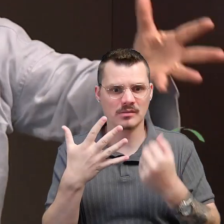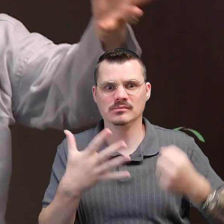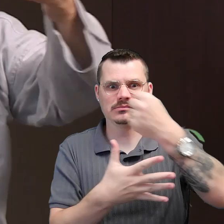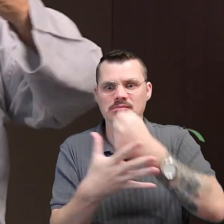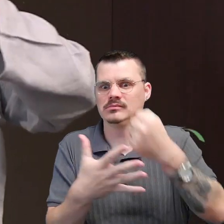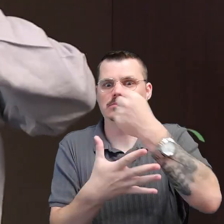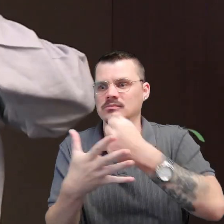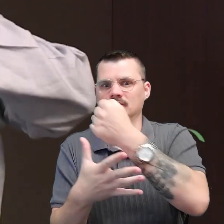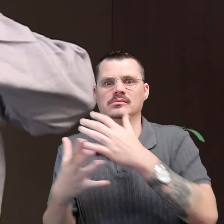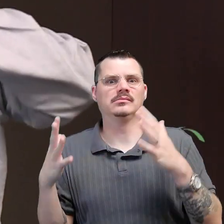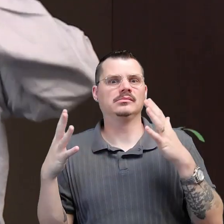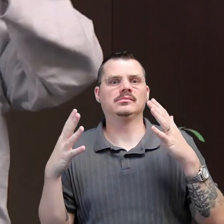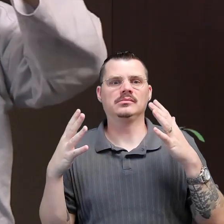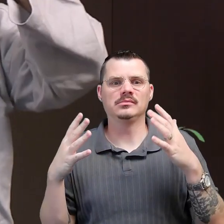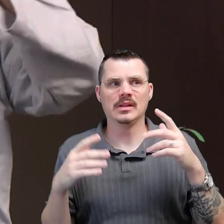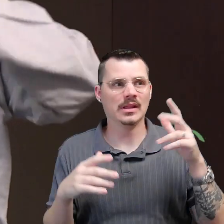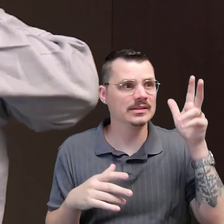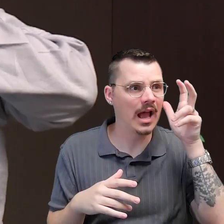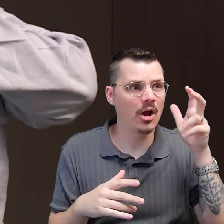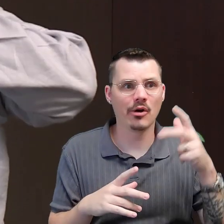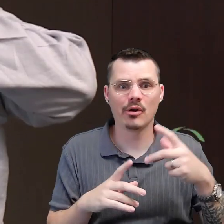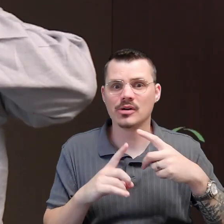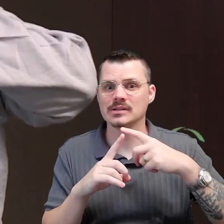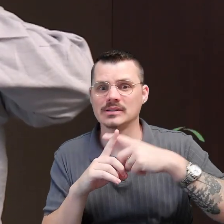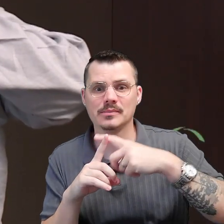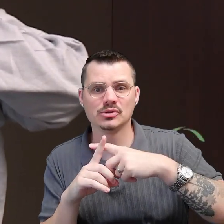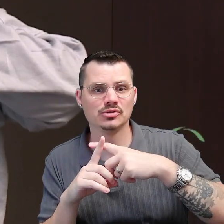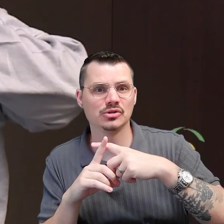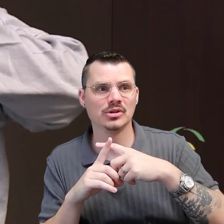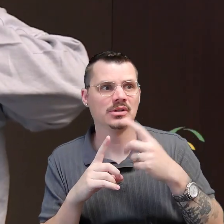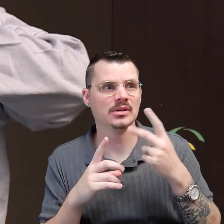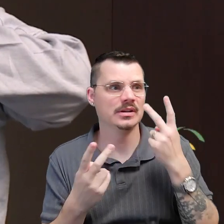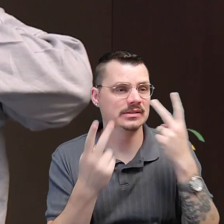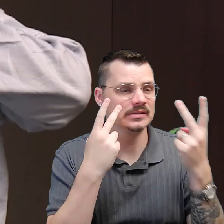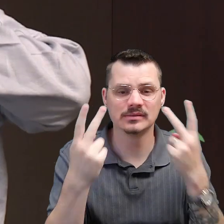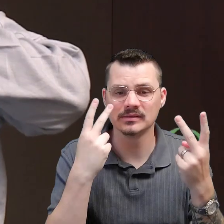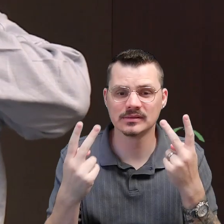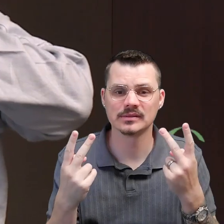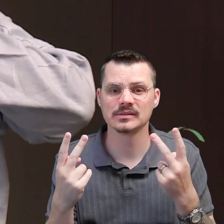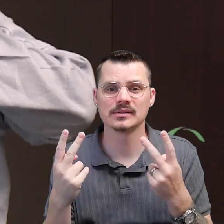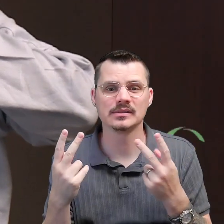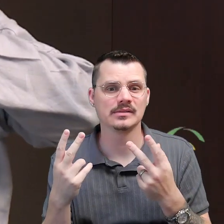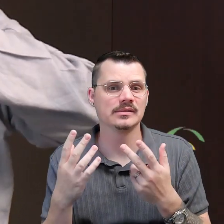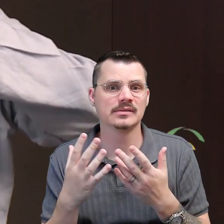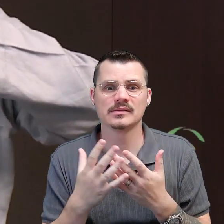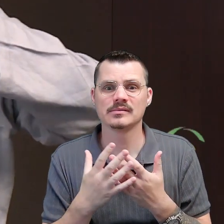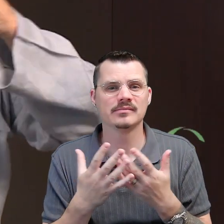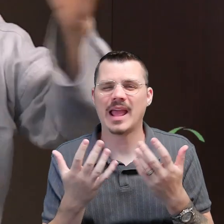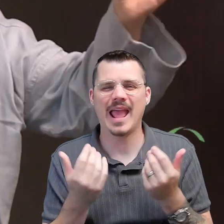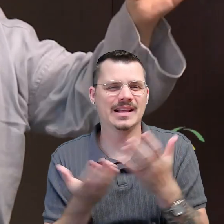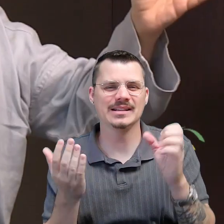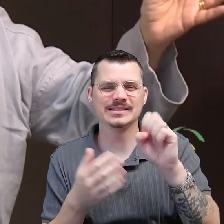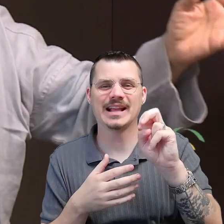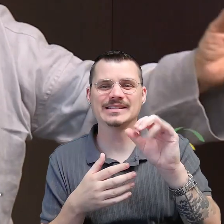same intensity. The sound, the temperature, the sights, the